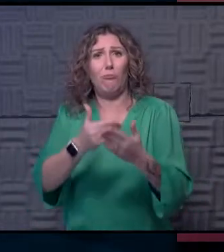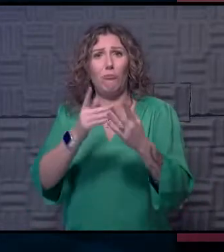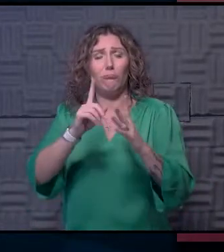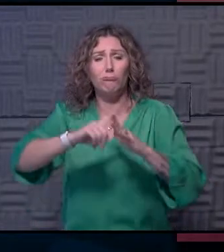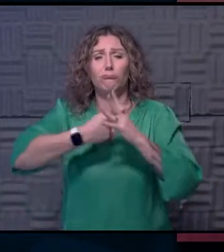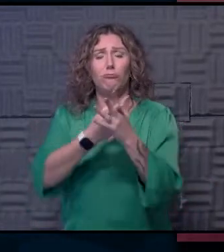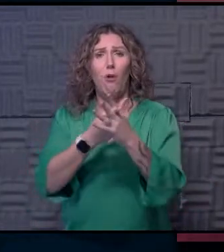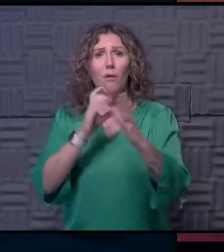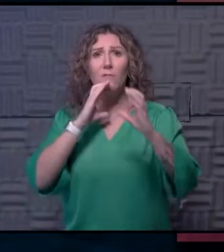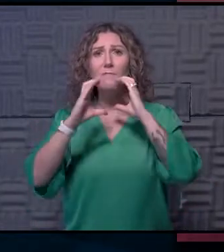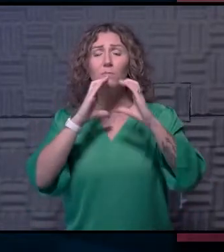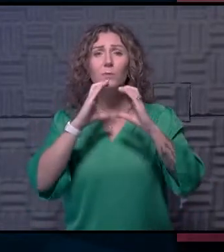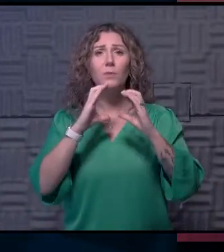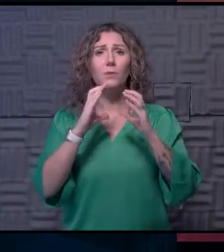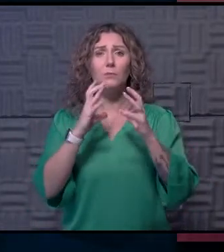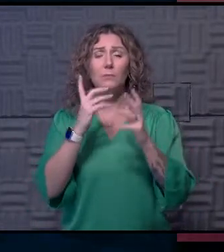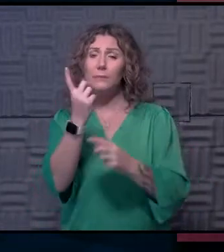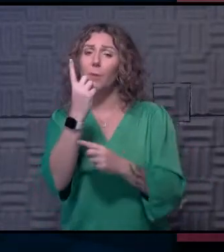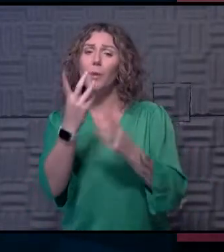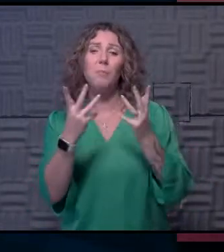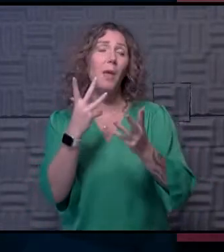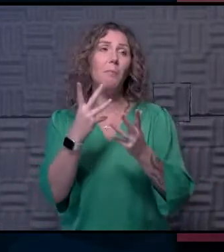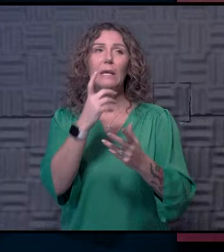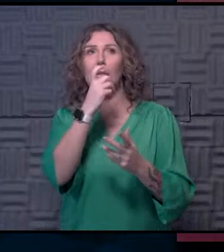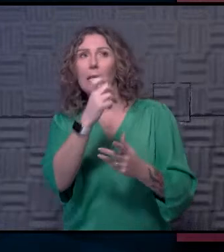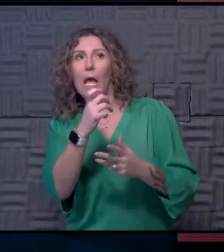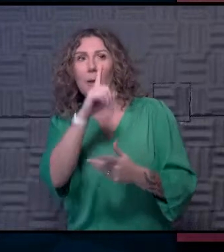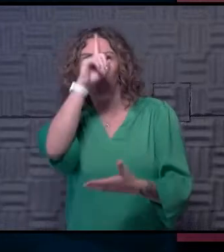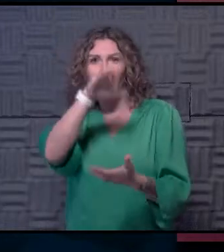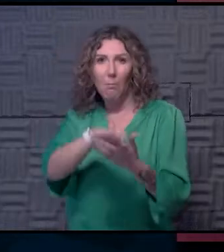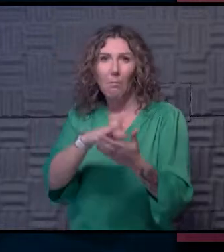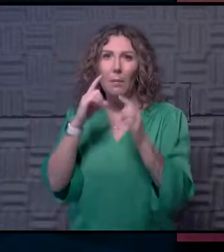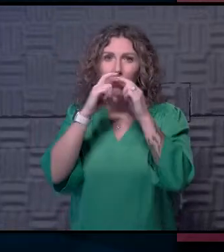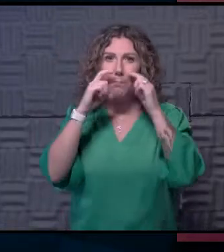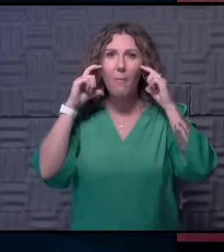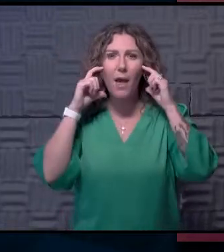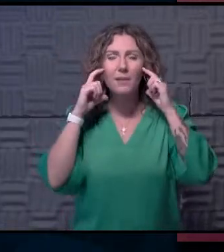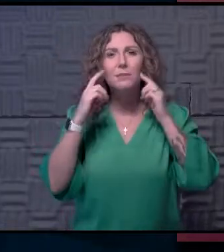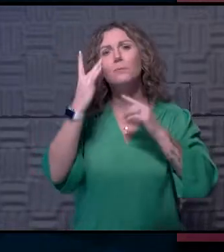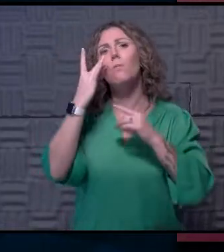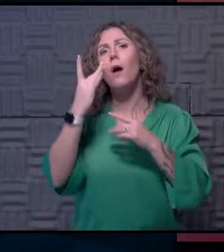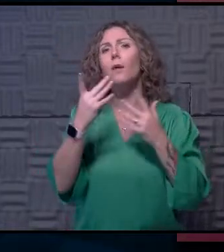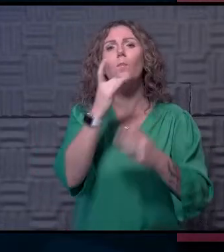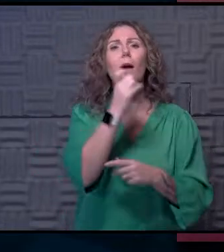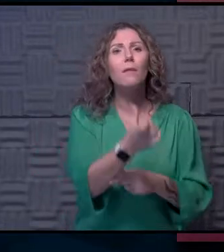with someone who might not buy in to mask wearing? Why or why not?